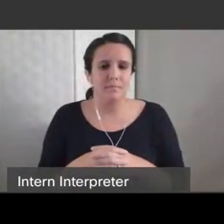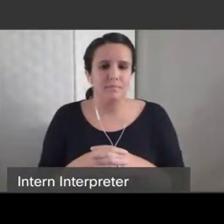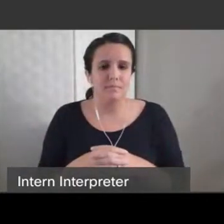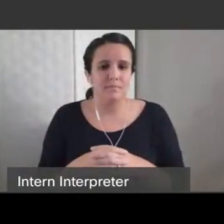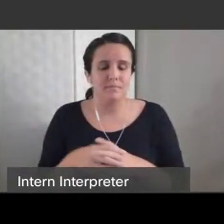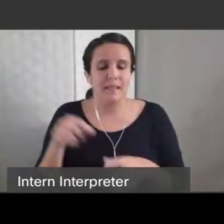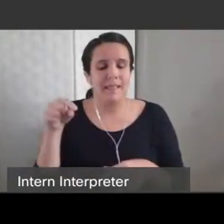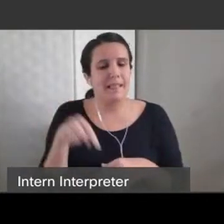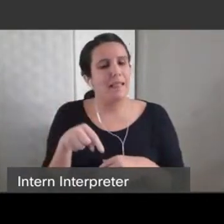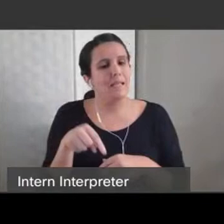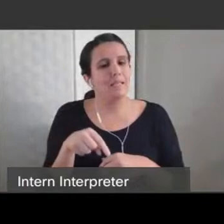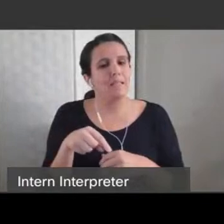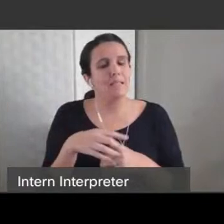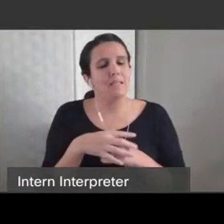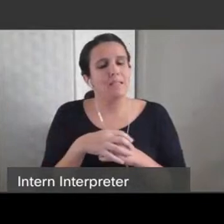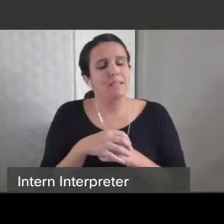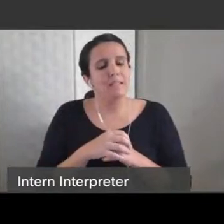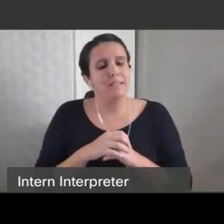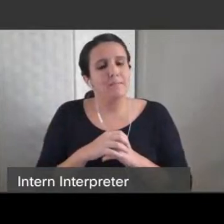This